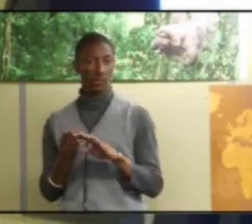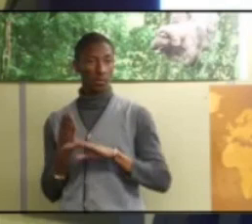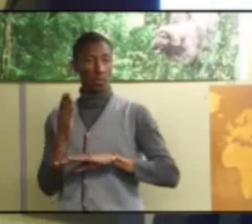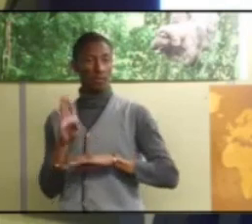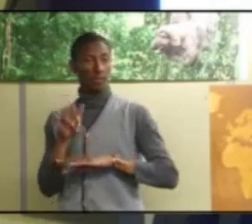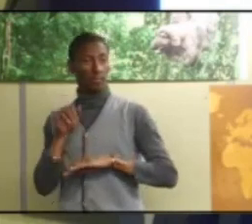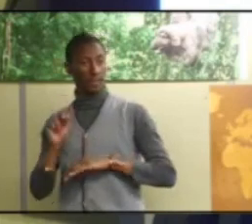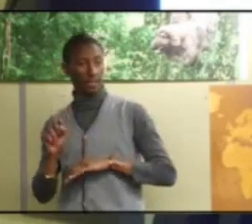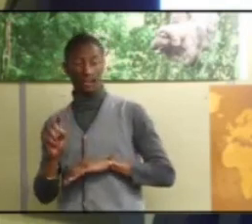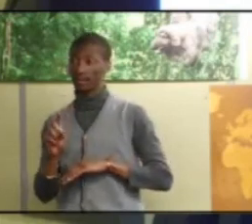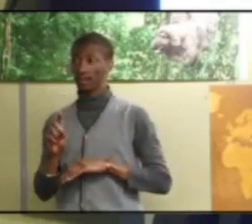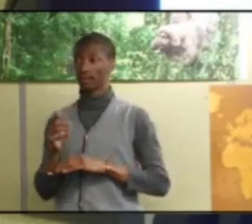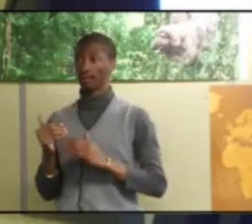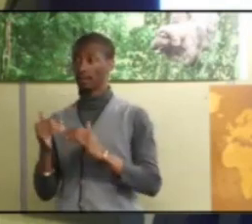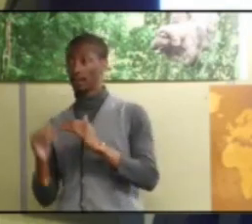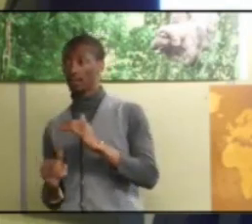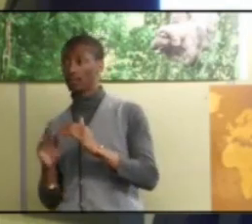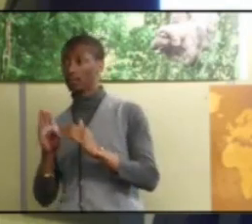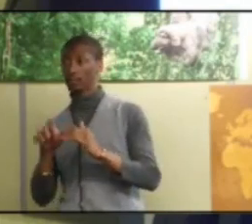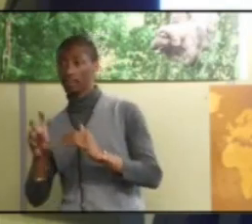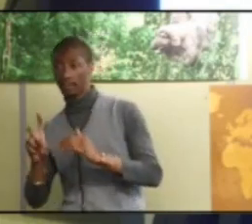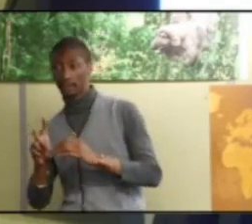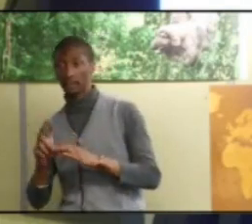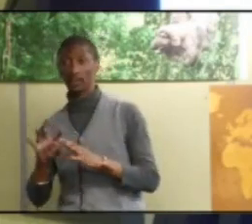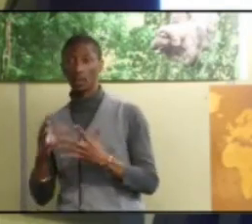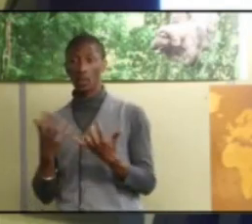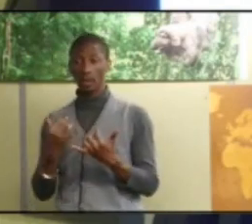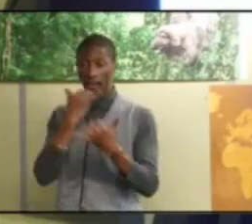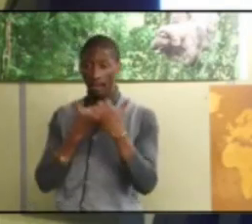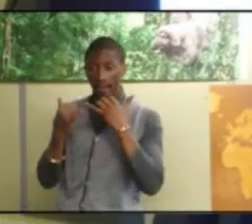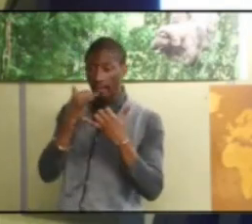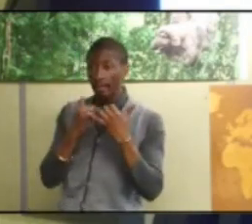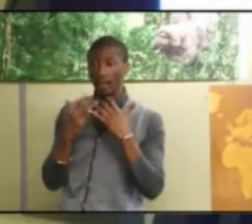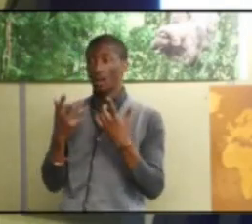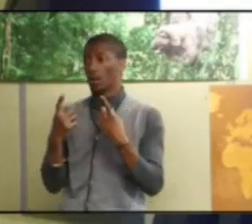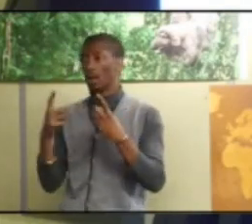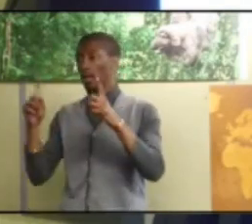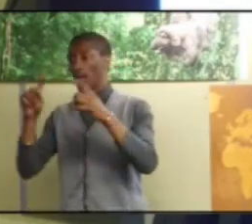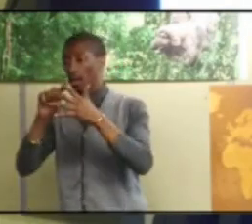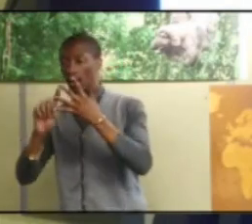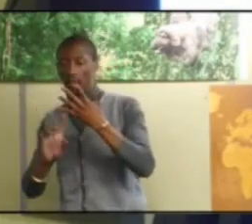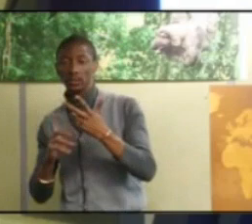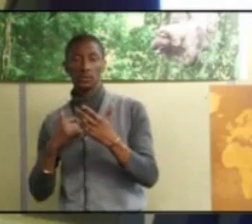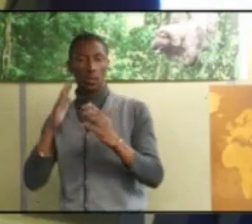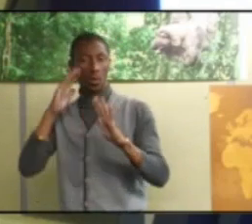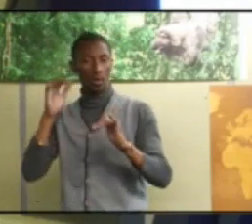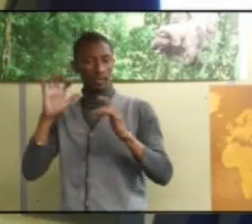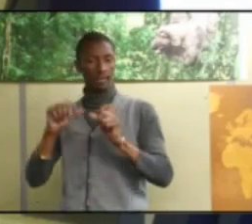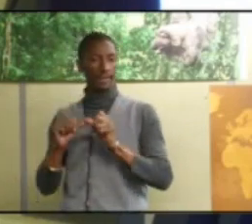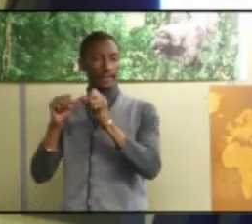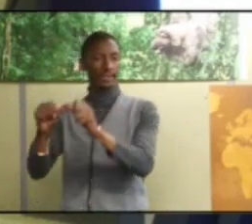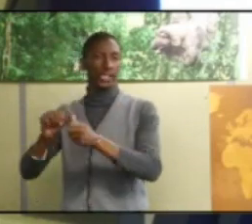work? What were our pitfalls? So hopefully we can have that continuous learning.